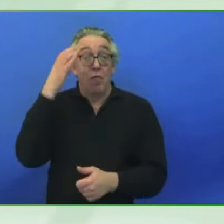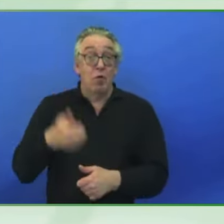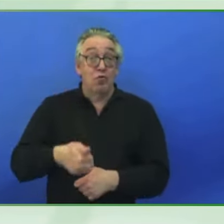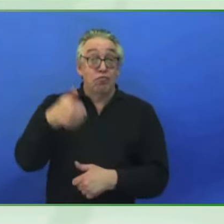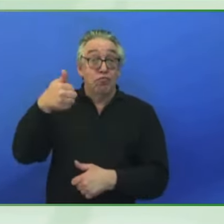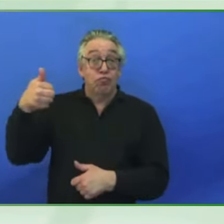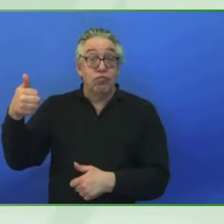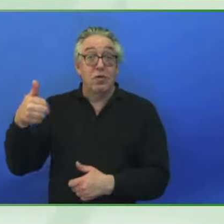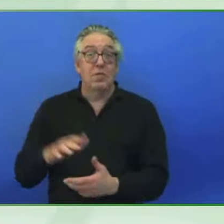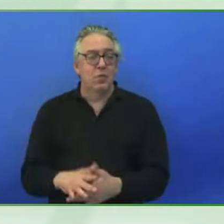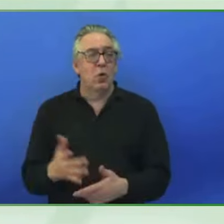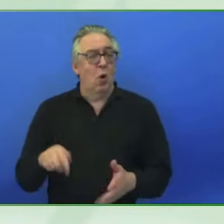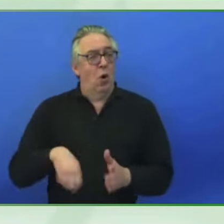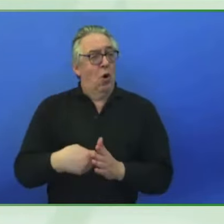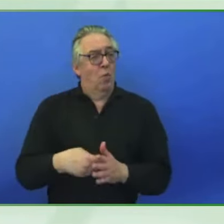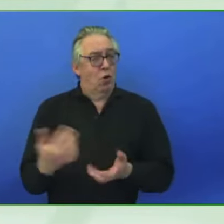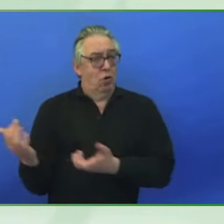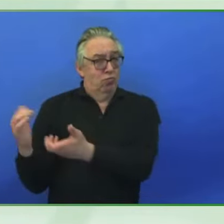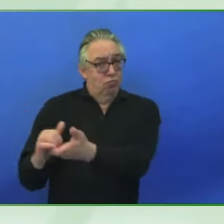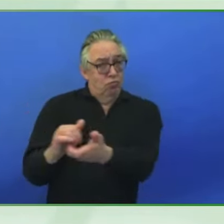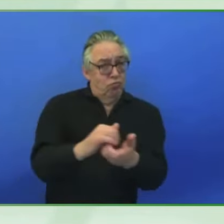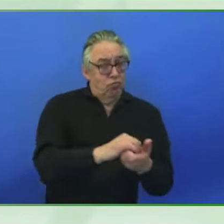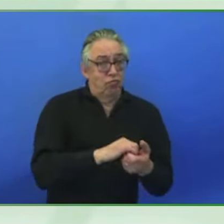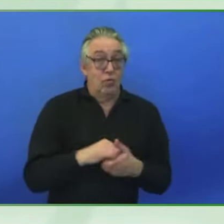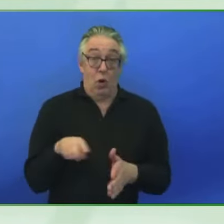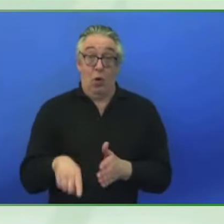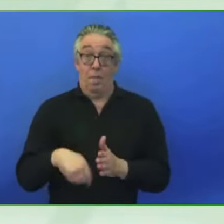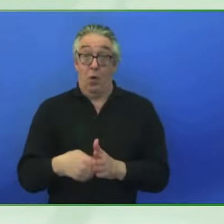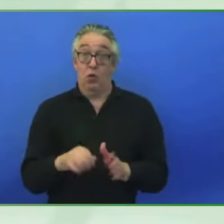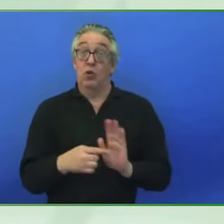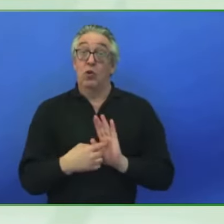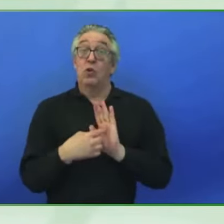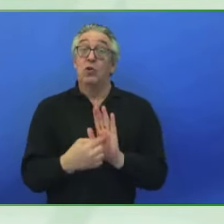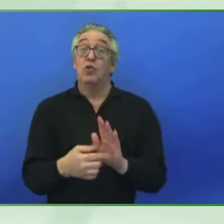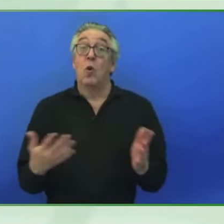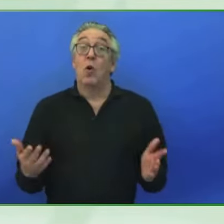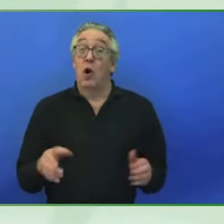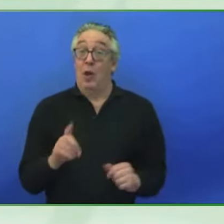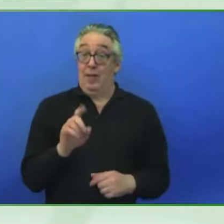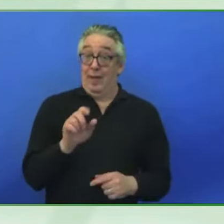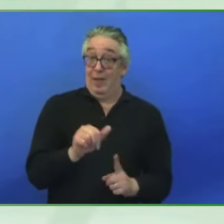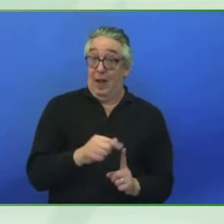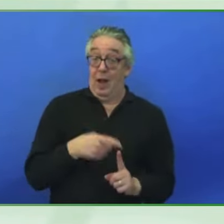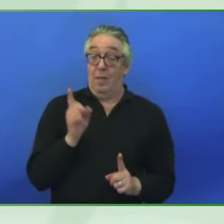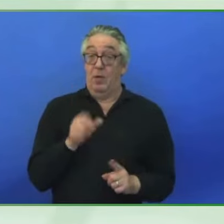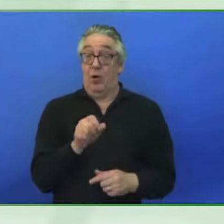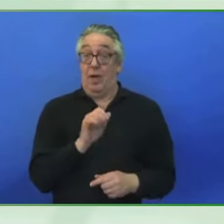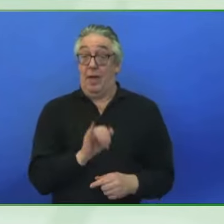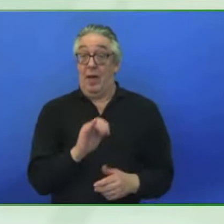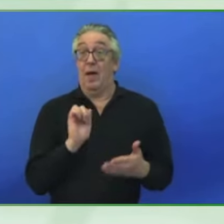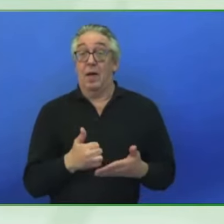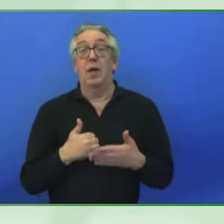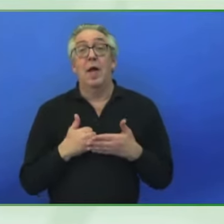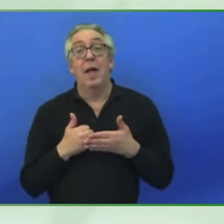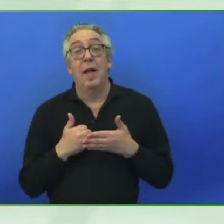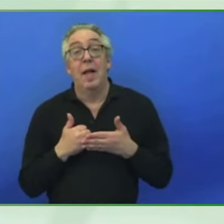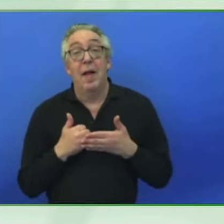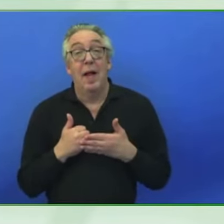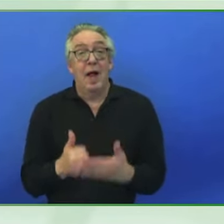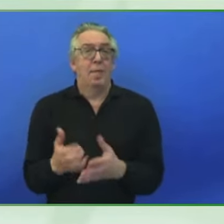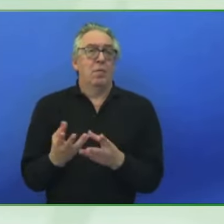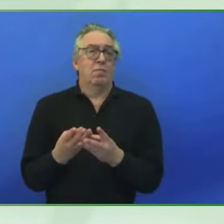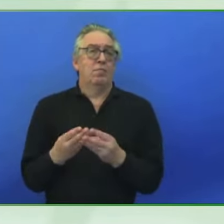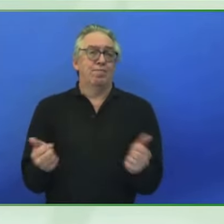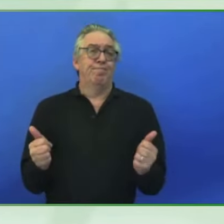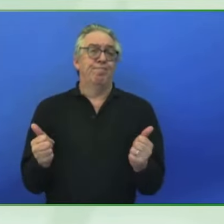how data and technology can solve one of the most persistent inclusion challenges in cities, the accessibility of